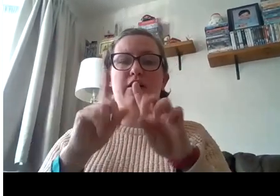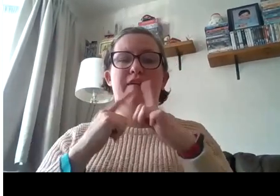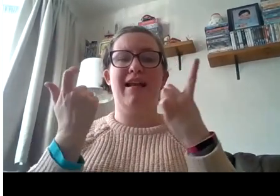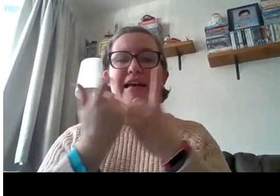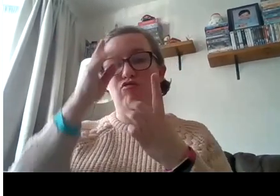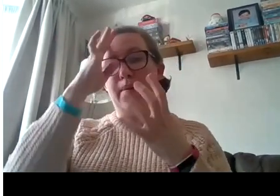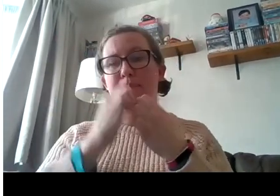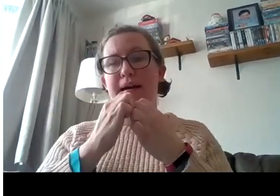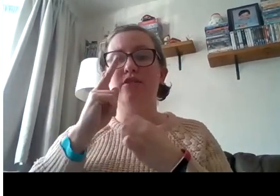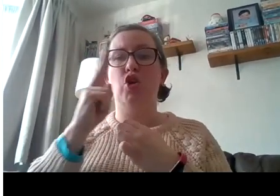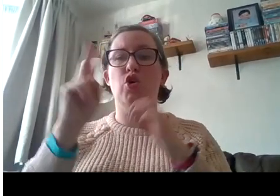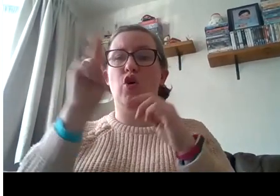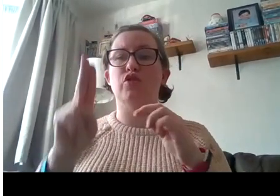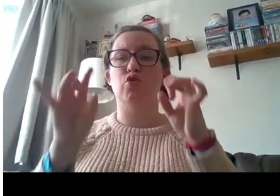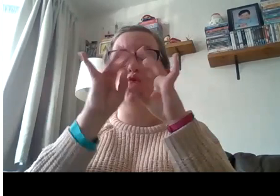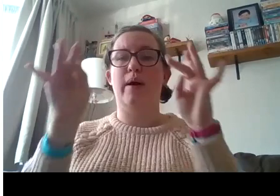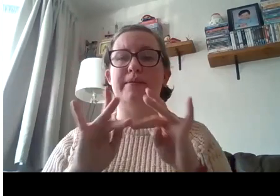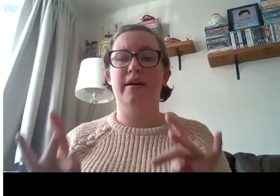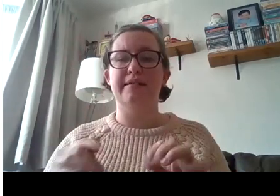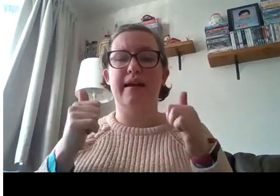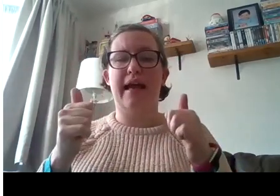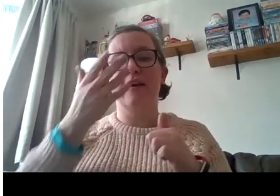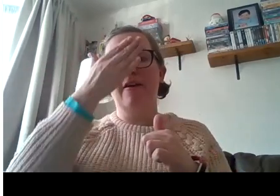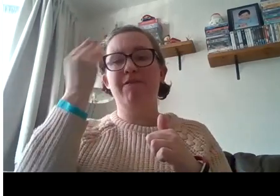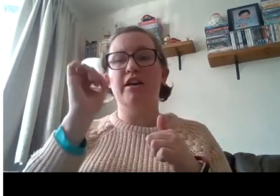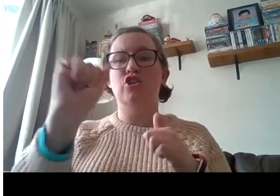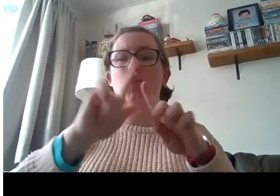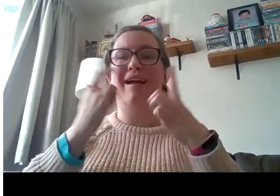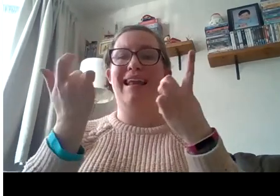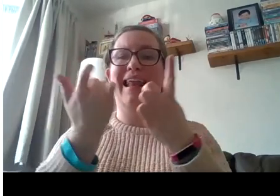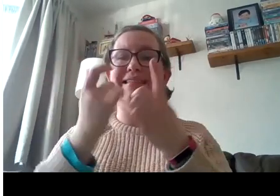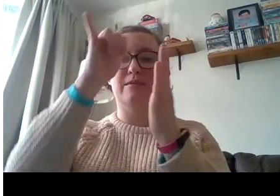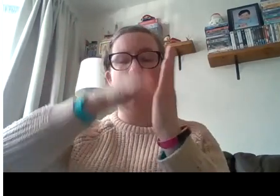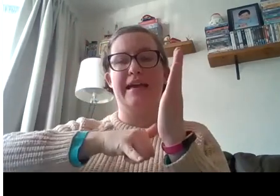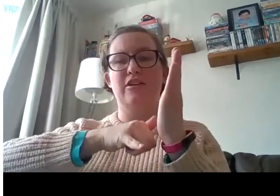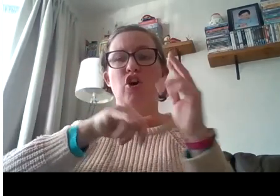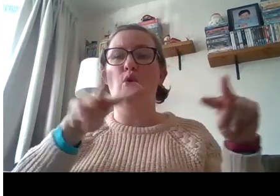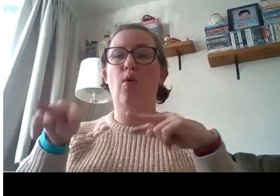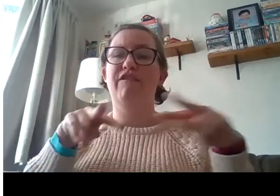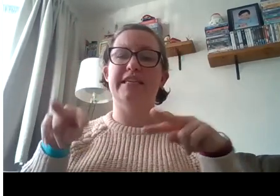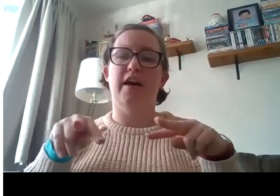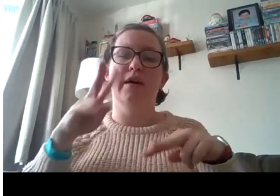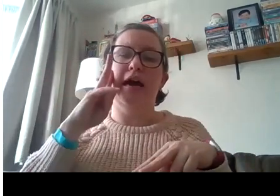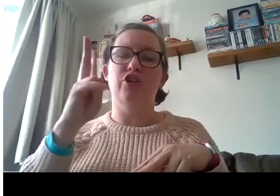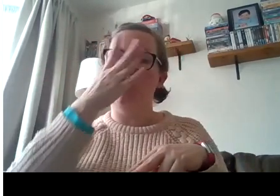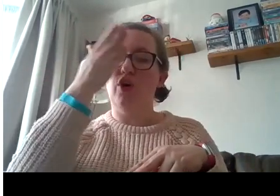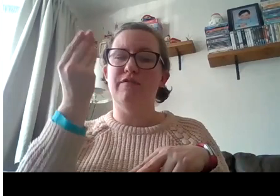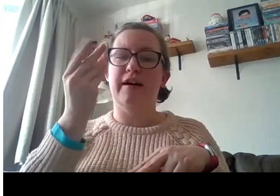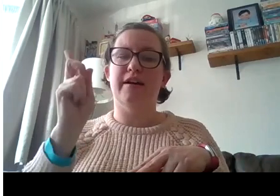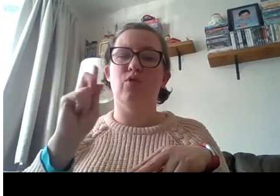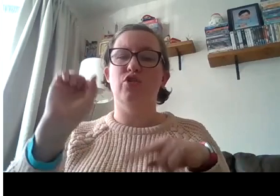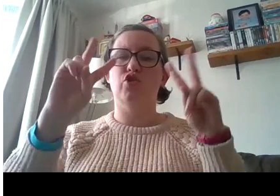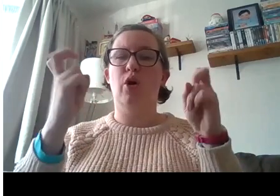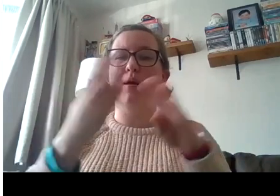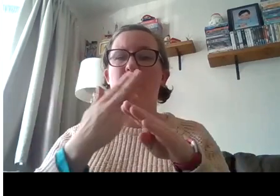topic work for class. Remember to look on the school website. Okay, find your classes page or video and you can watch and